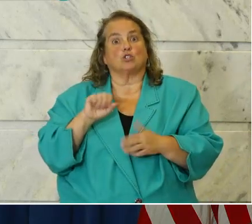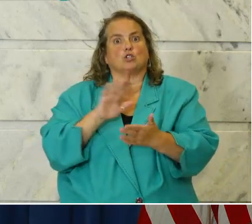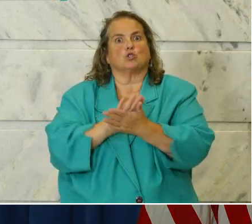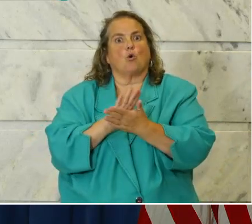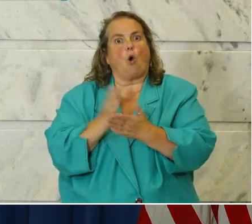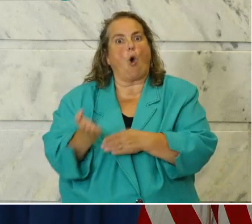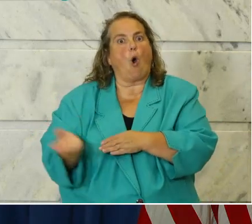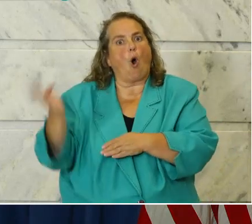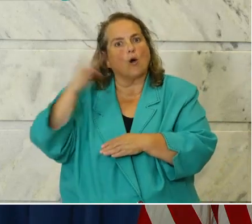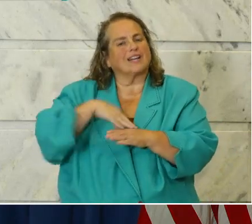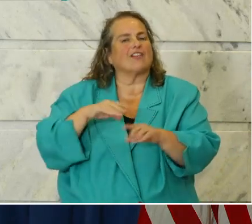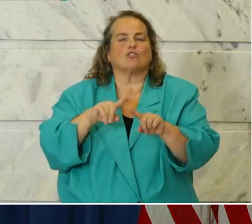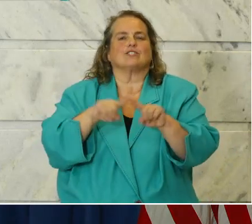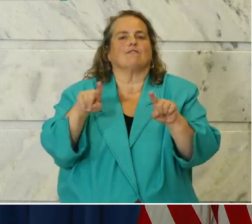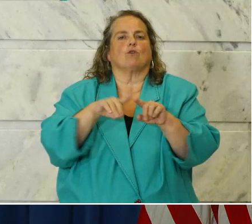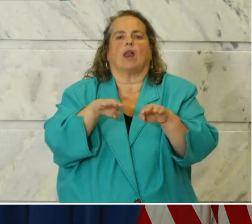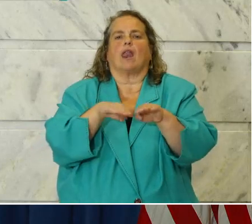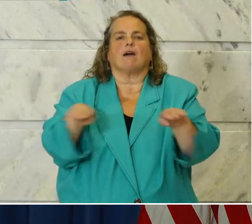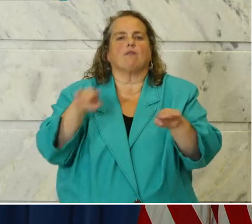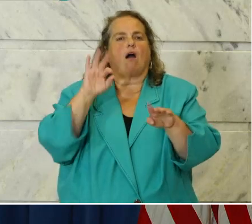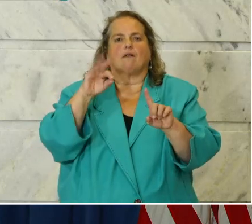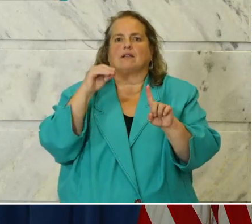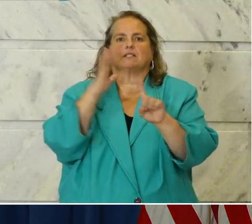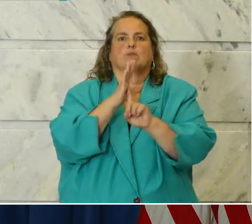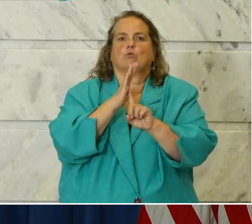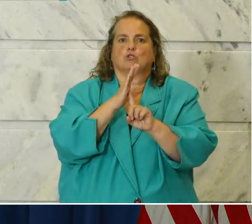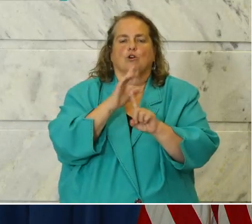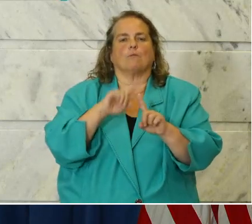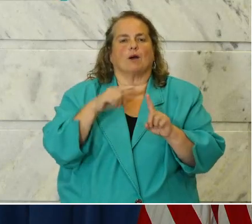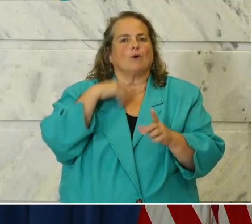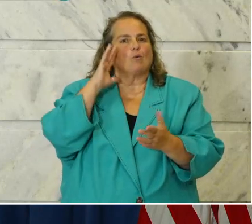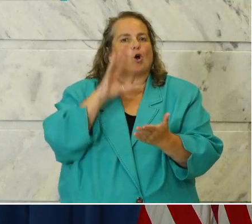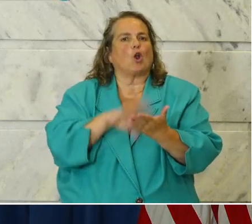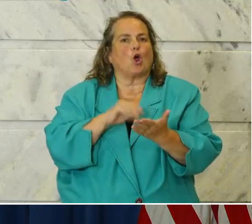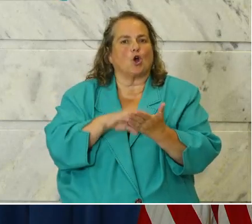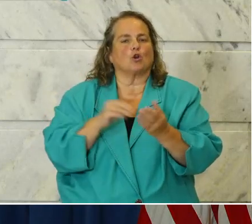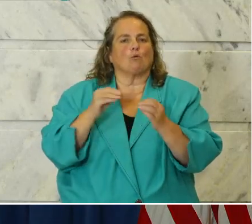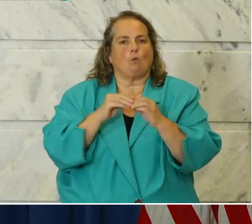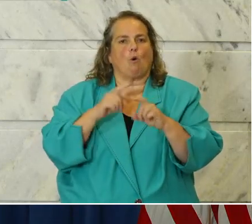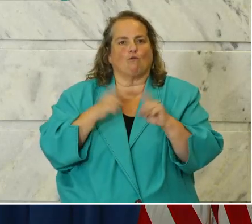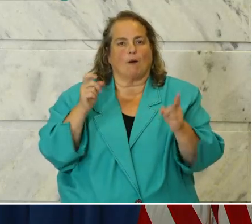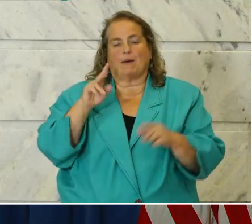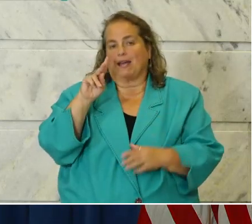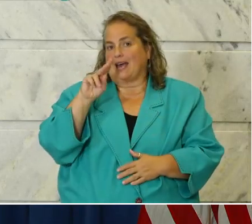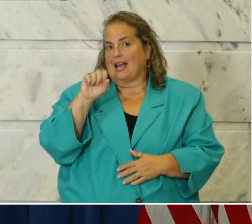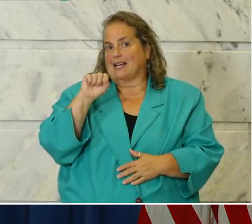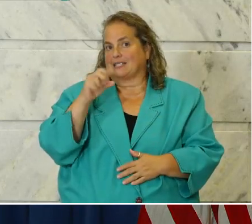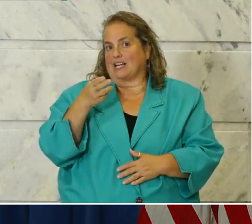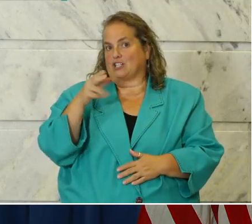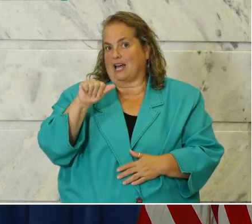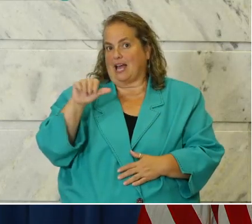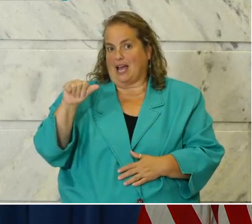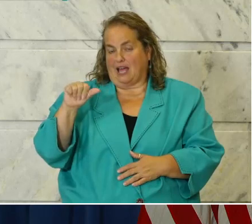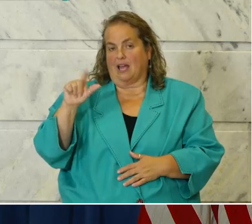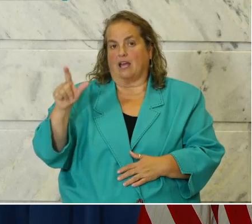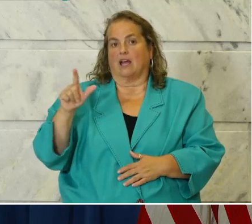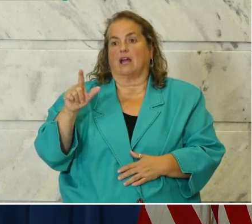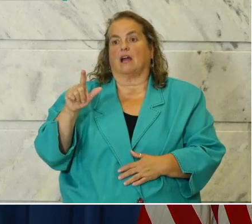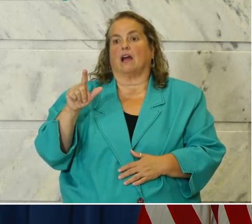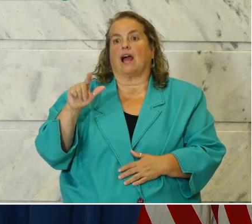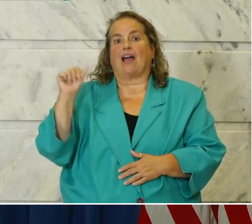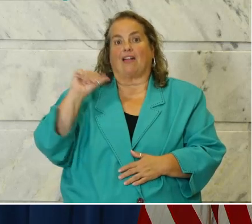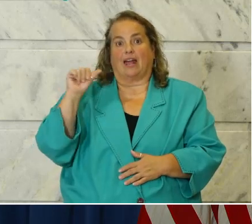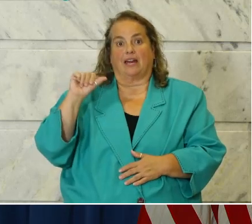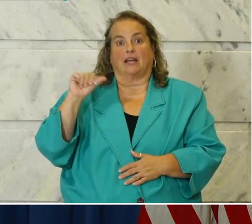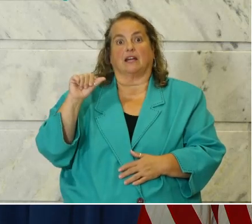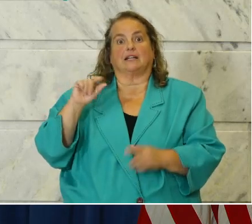levels of exposure that are there. But I think we'll learn more from KHSAA. I certainly think that there are some fall